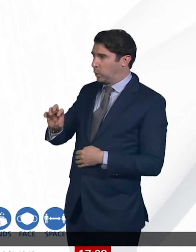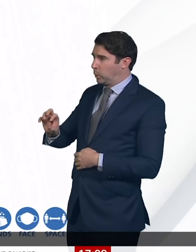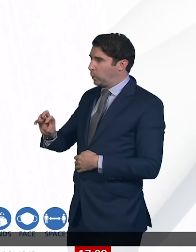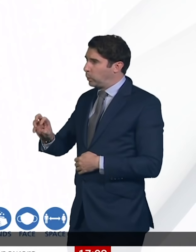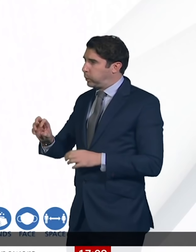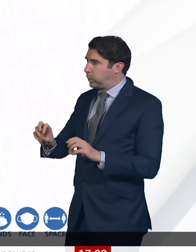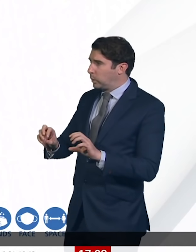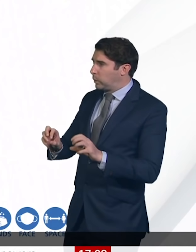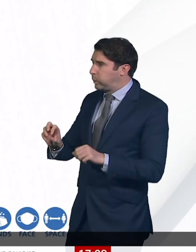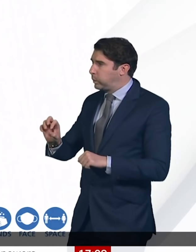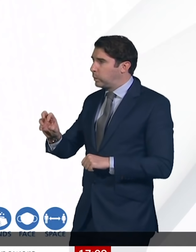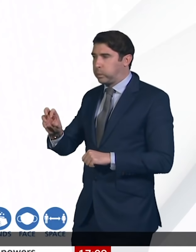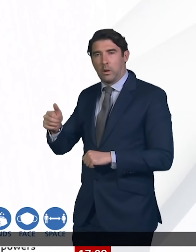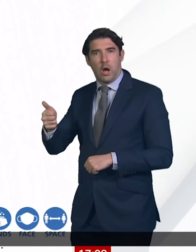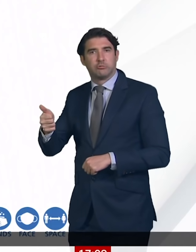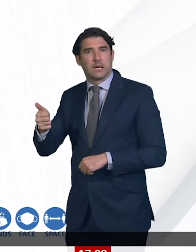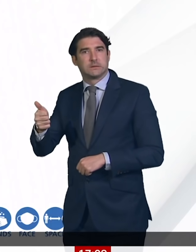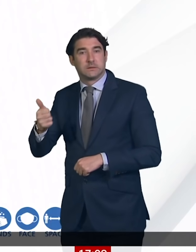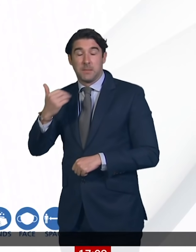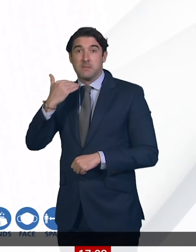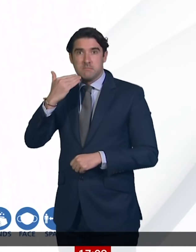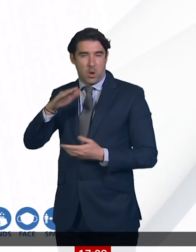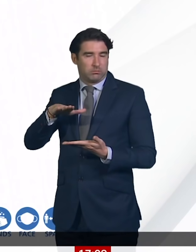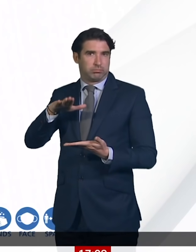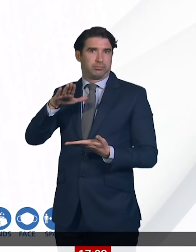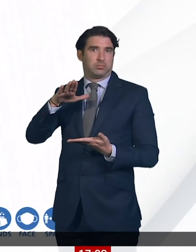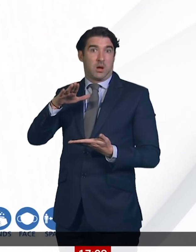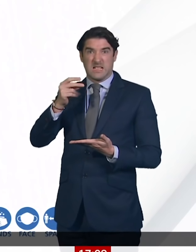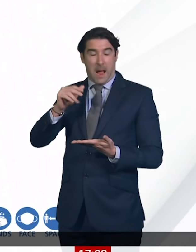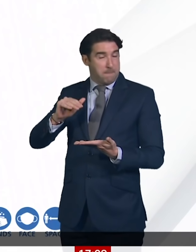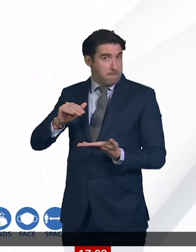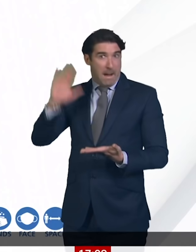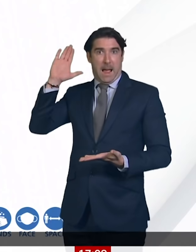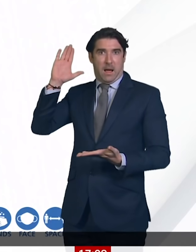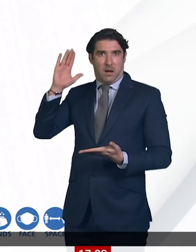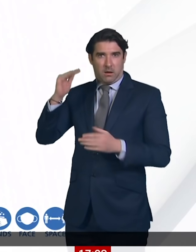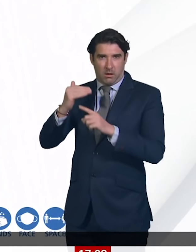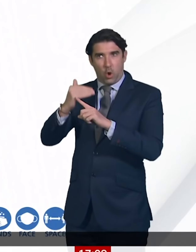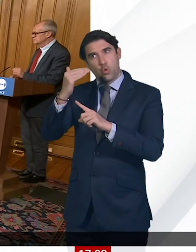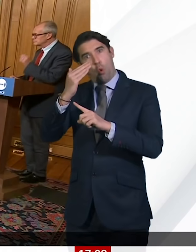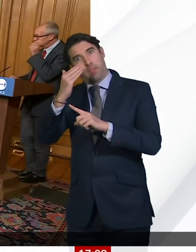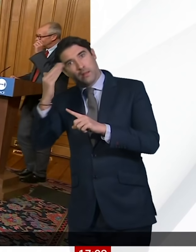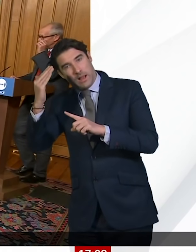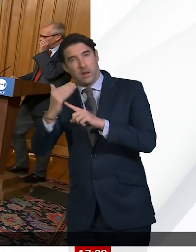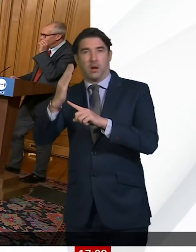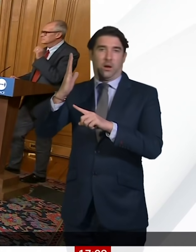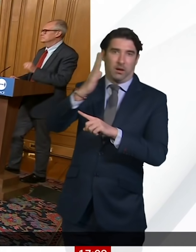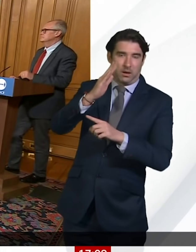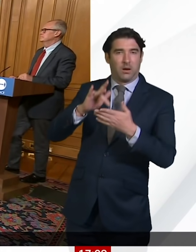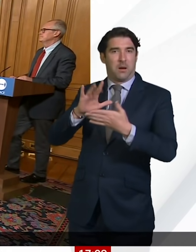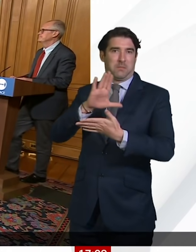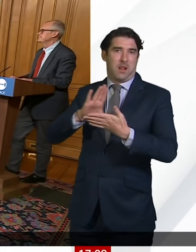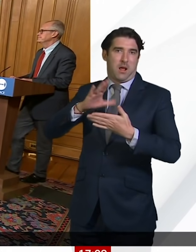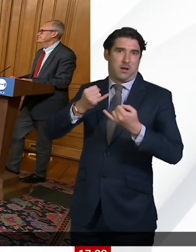in particular areas, again, particularly in the northeast, northwest, and areas of the Midlands, not exclusively there. Next